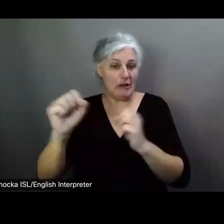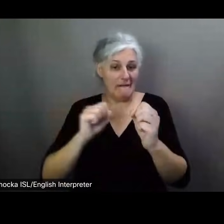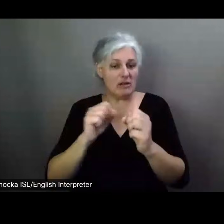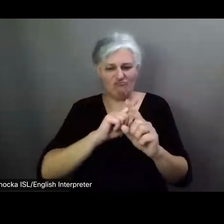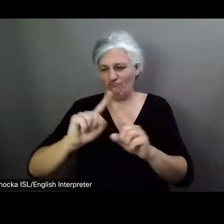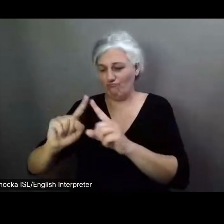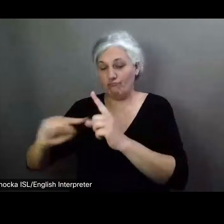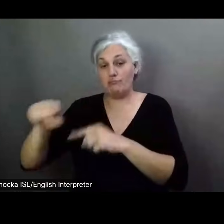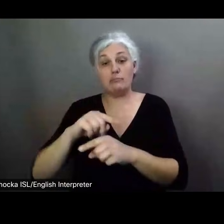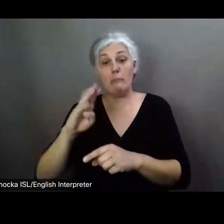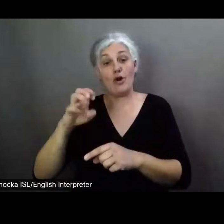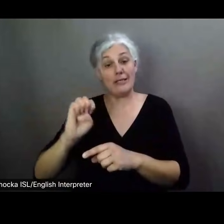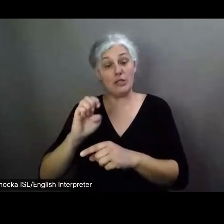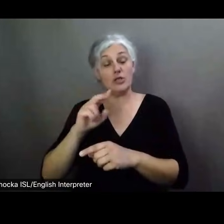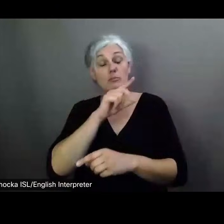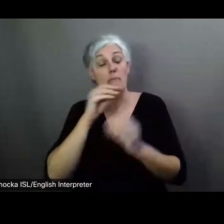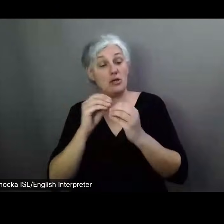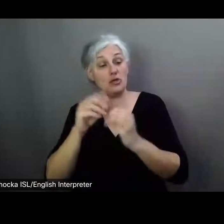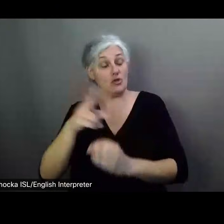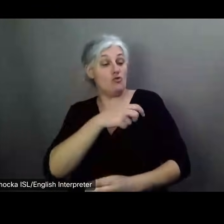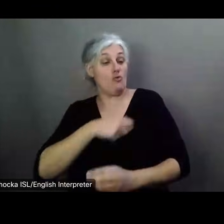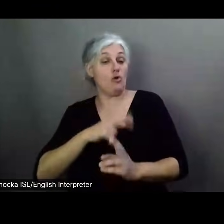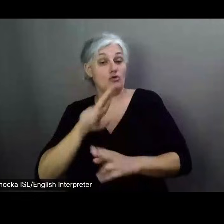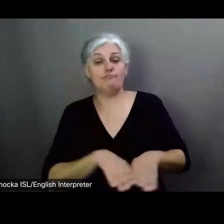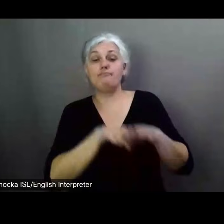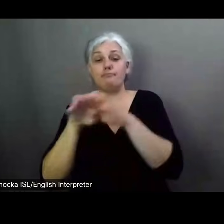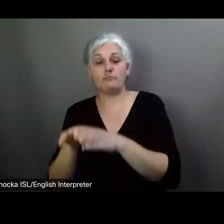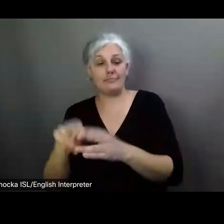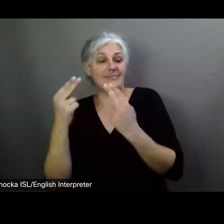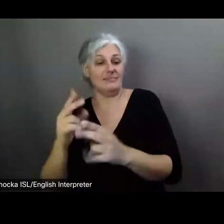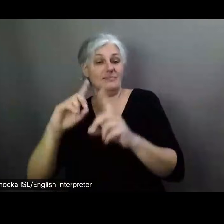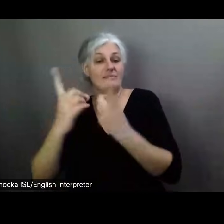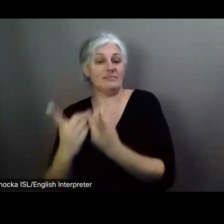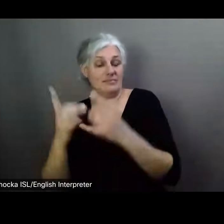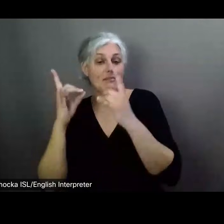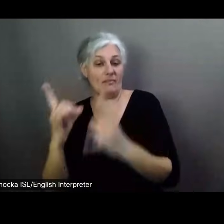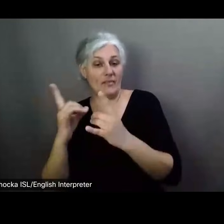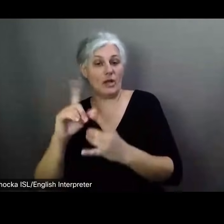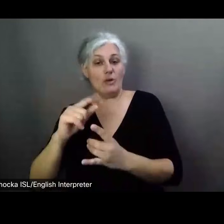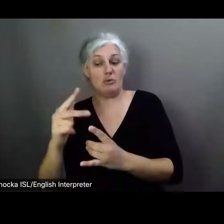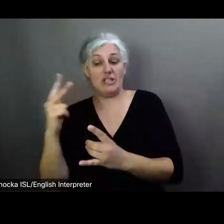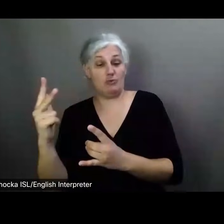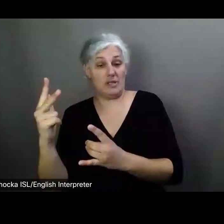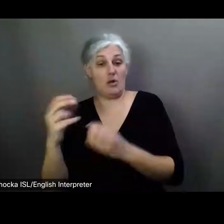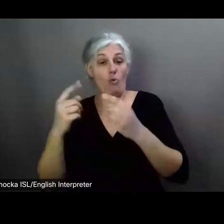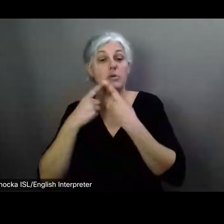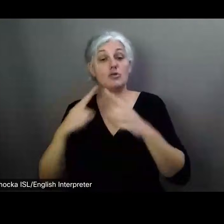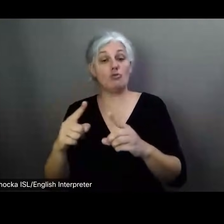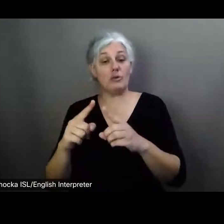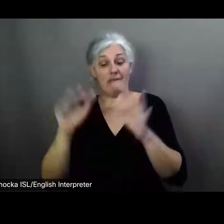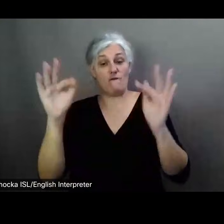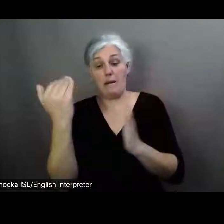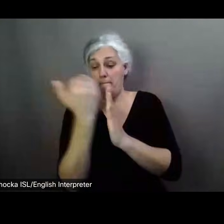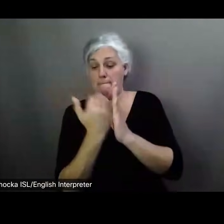role, which is being formalised now, required by the Department of Health's 2023 Open Disclosure Framework. And that's of the Open